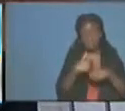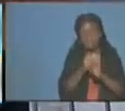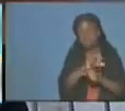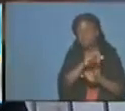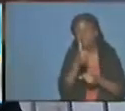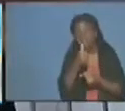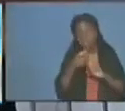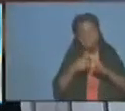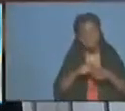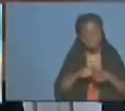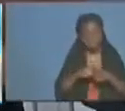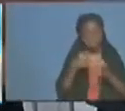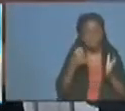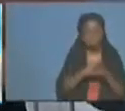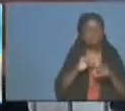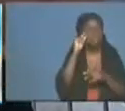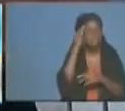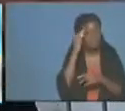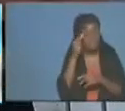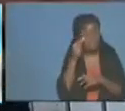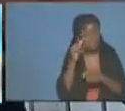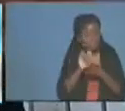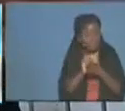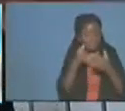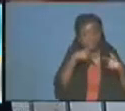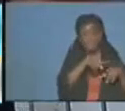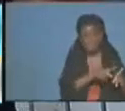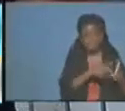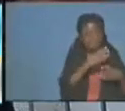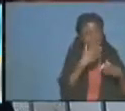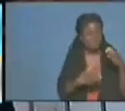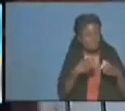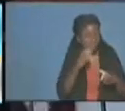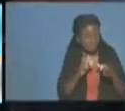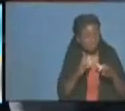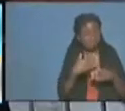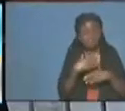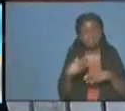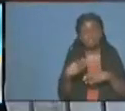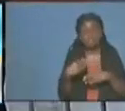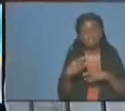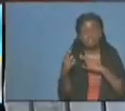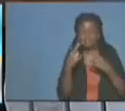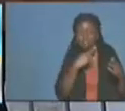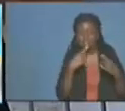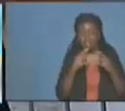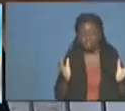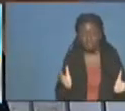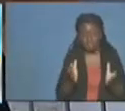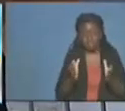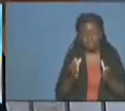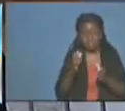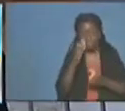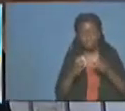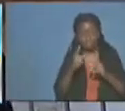government that went to court and argued and persuaded the court to dismiss the